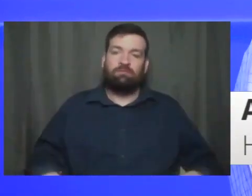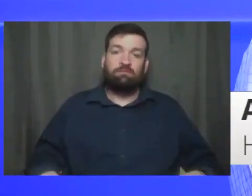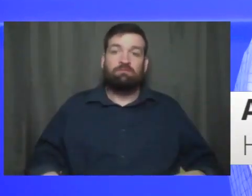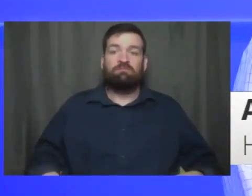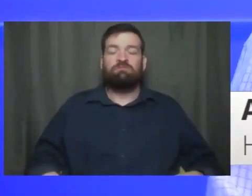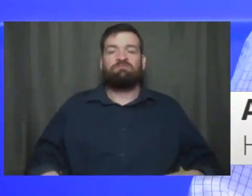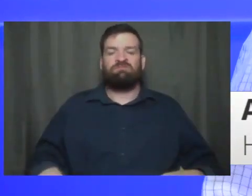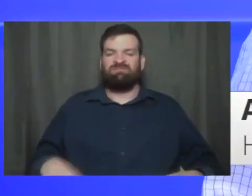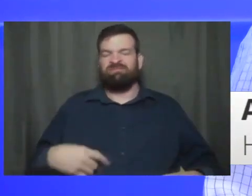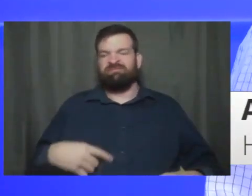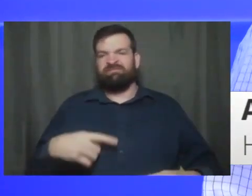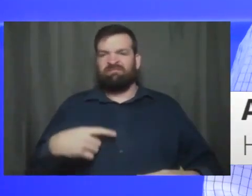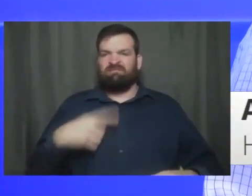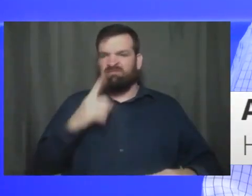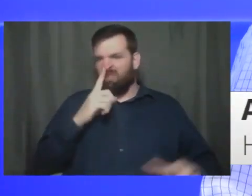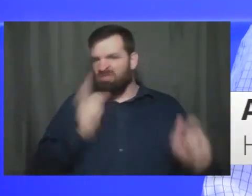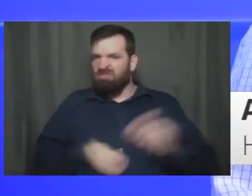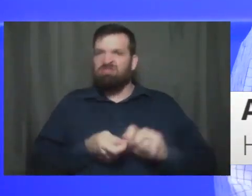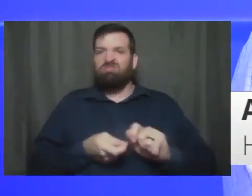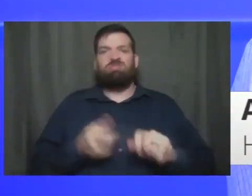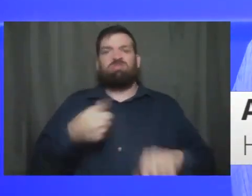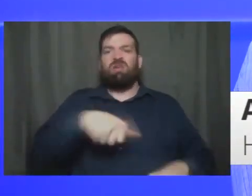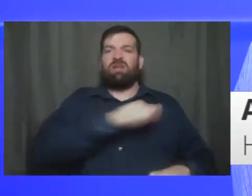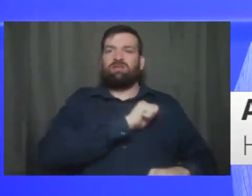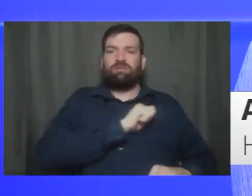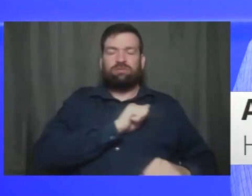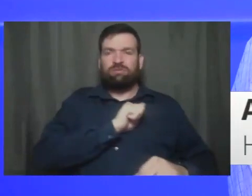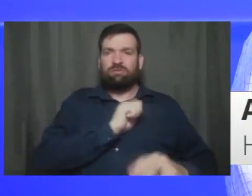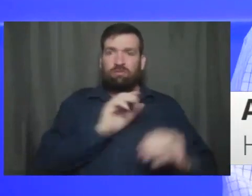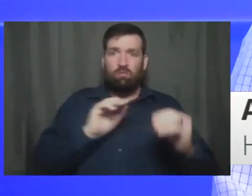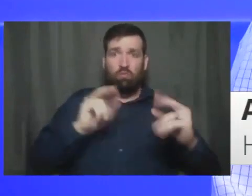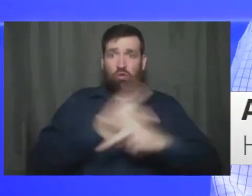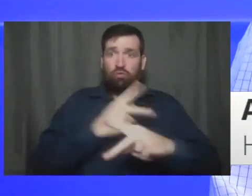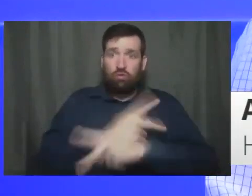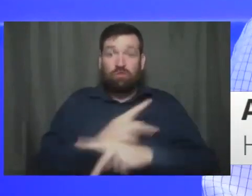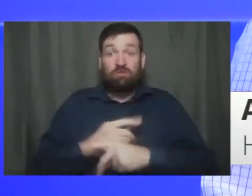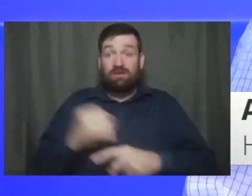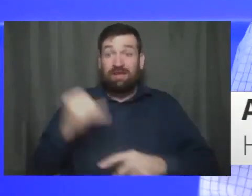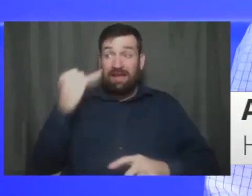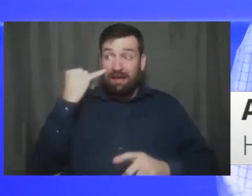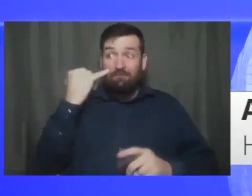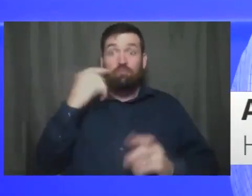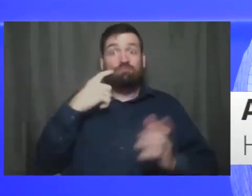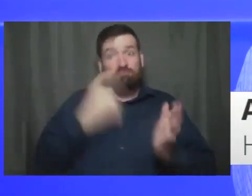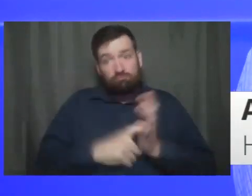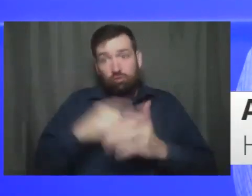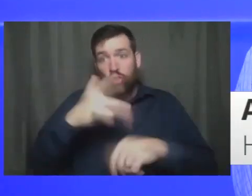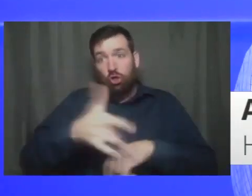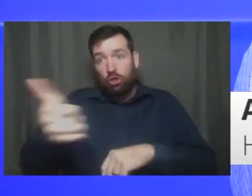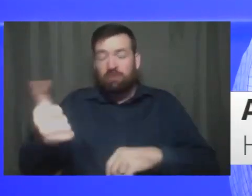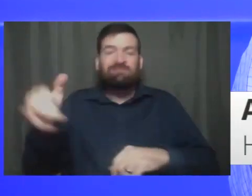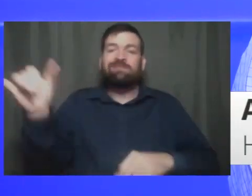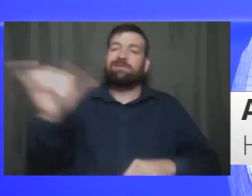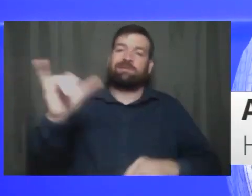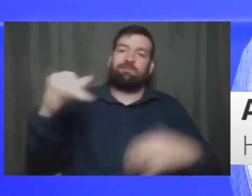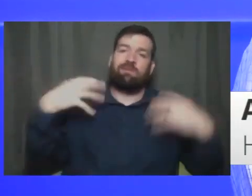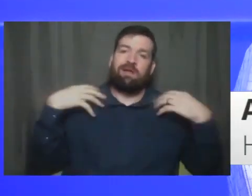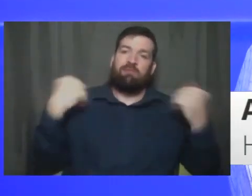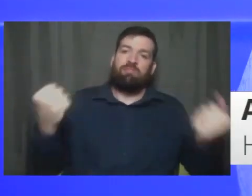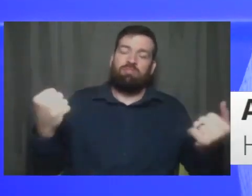and resentful, and that builds and builds. And if you can catch it early enough, like anything else, like any health kinds of things, you can